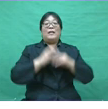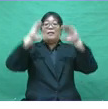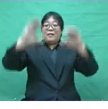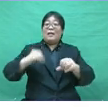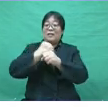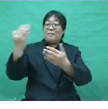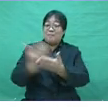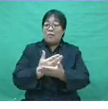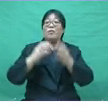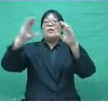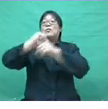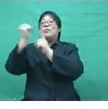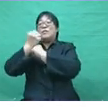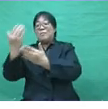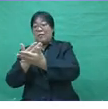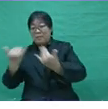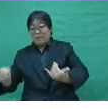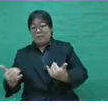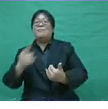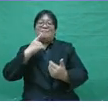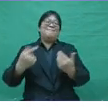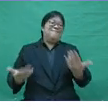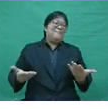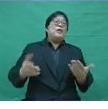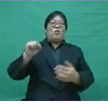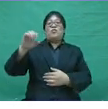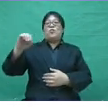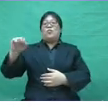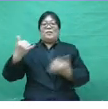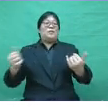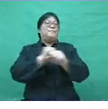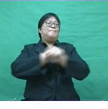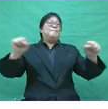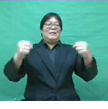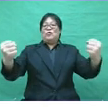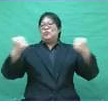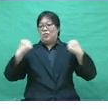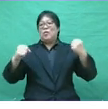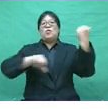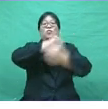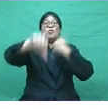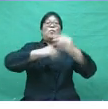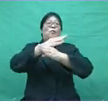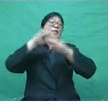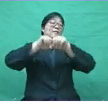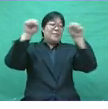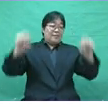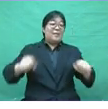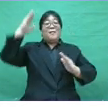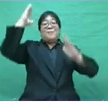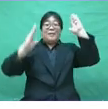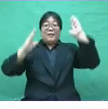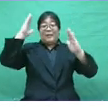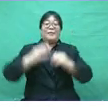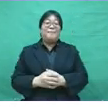working norms that have emerged since, SOXO is ready to strengthen its social protection system in Malaysia.